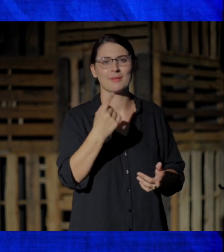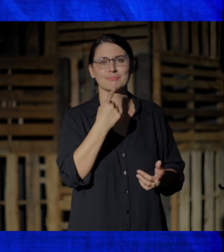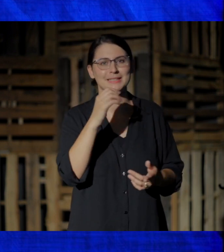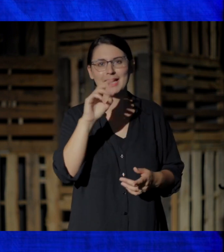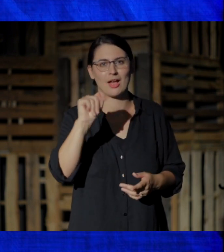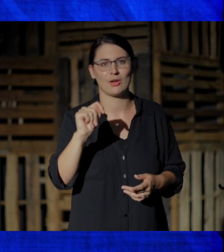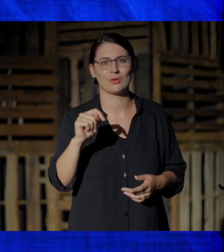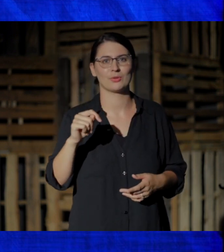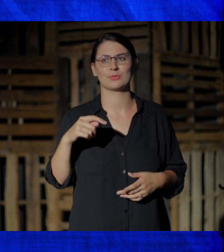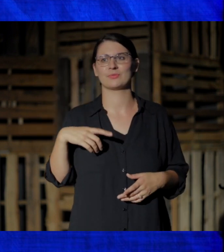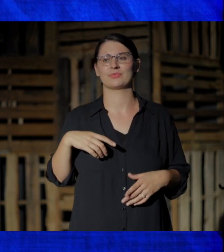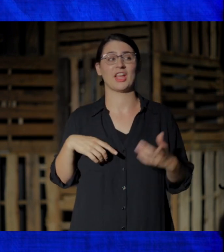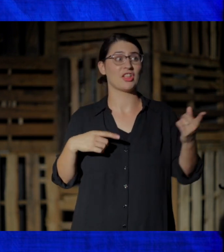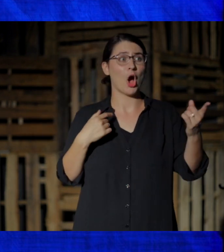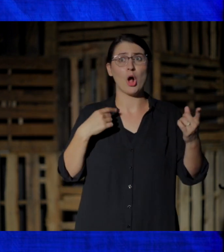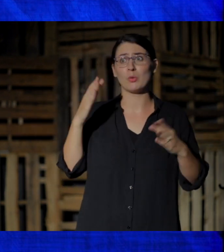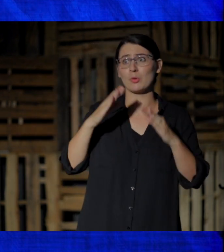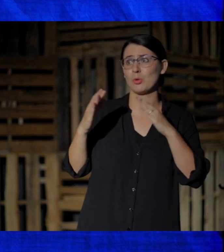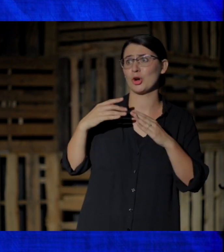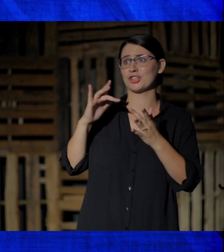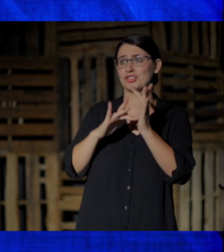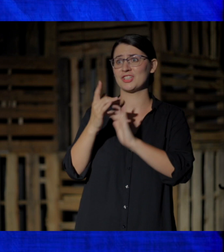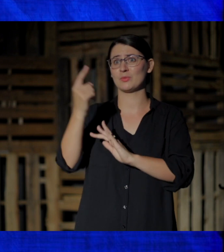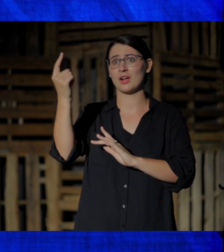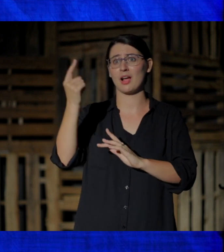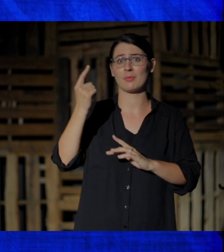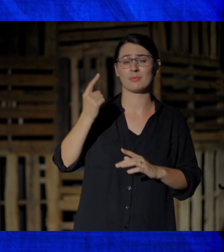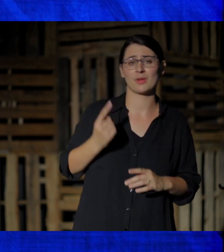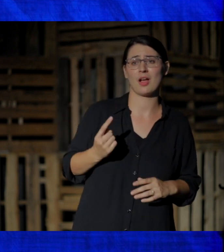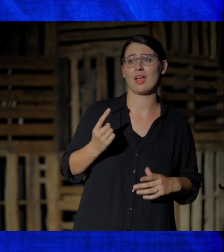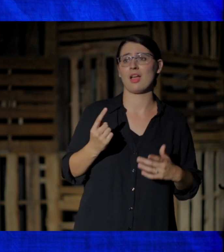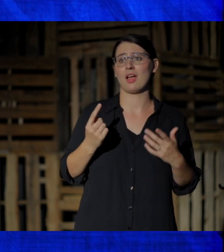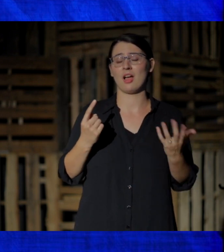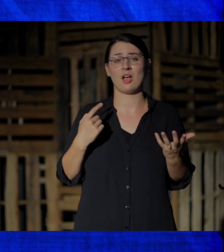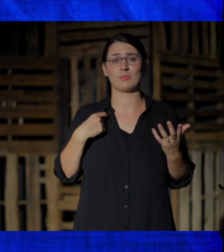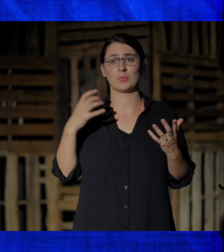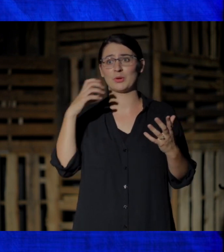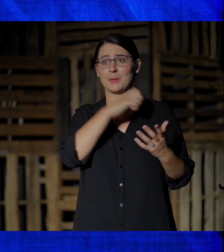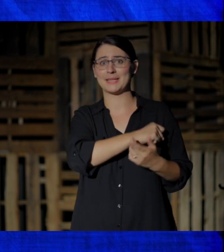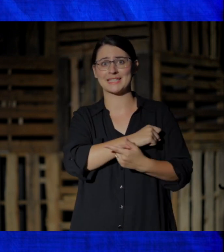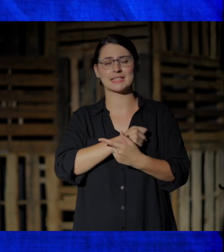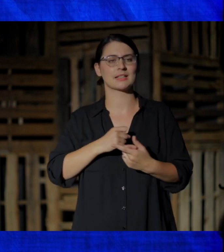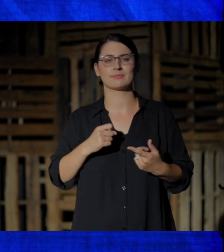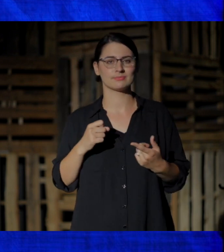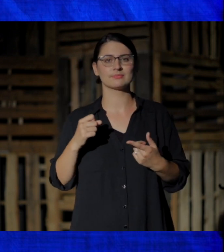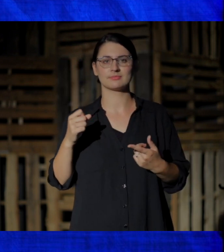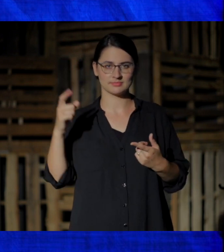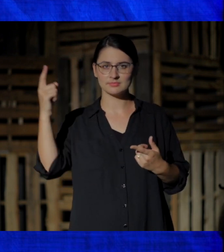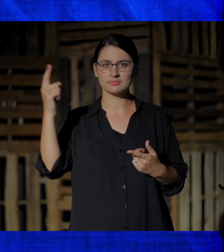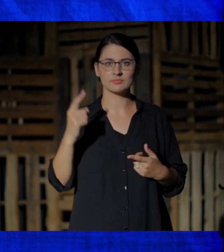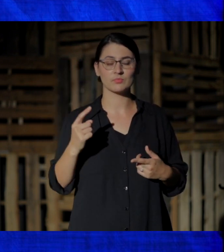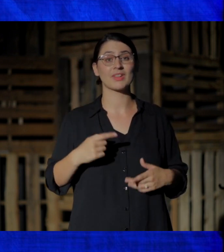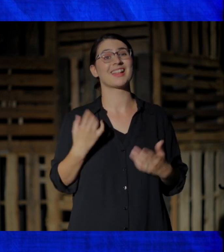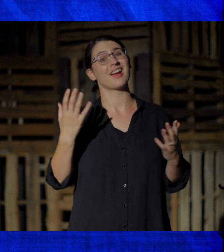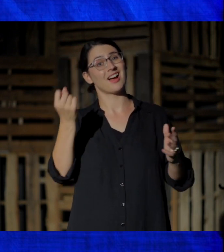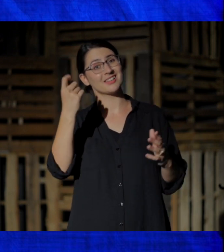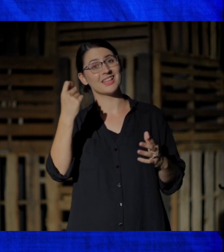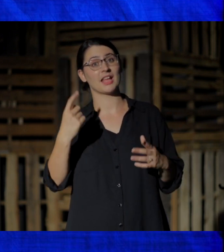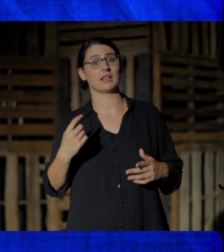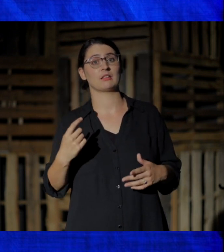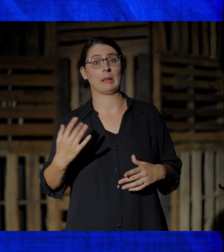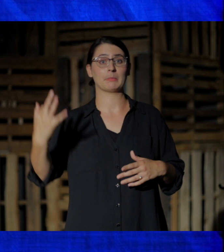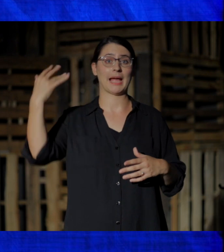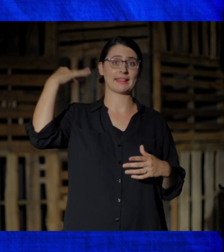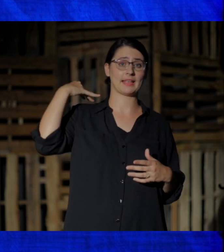all this awesome stuff when Jesus comes back. You see, many in the first century really believed that Jesus was coming back right then and there. And